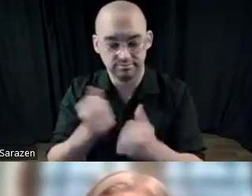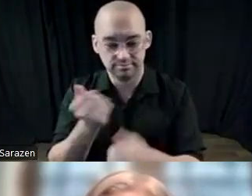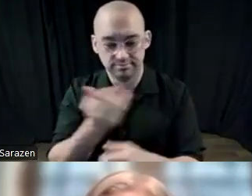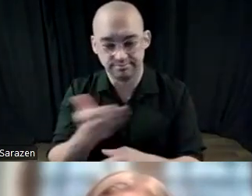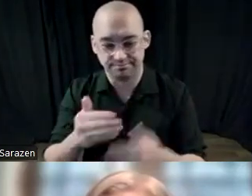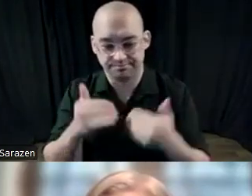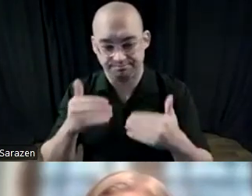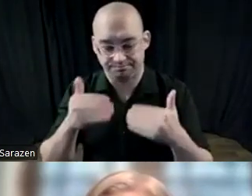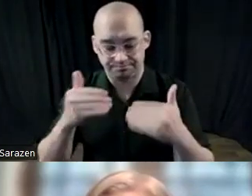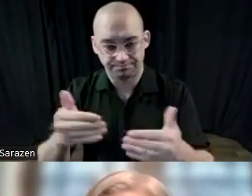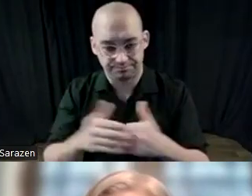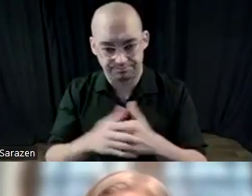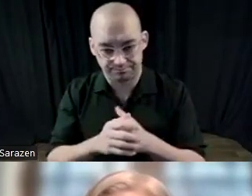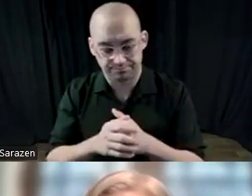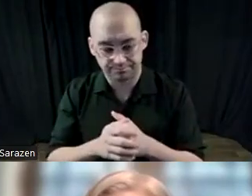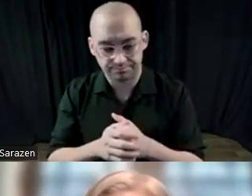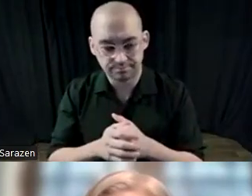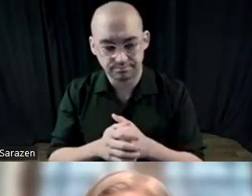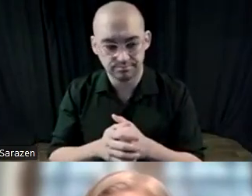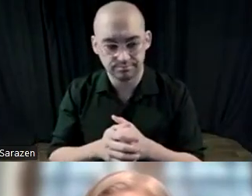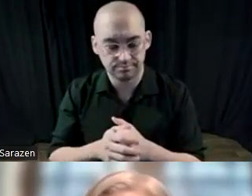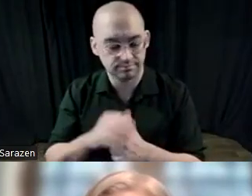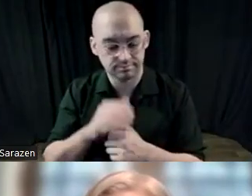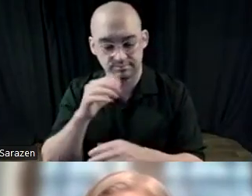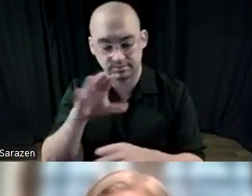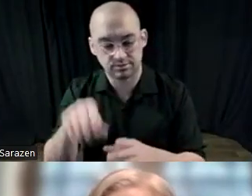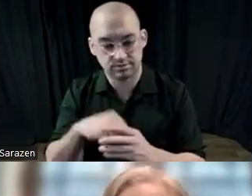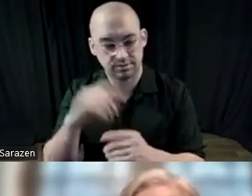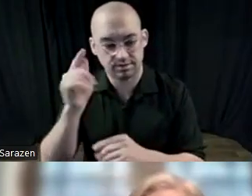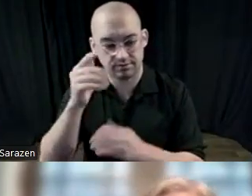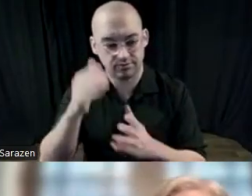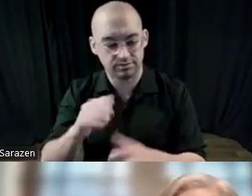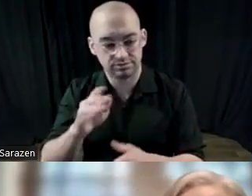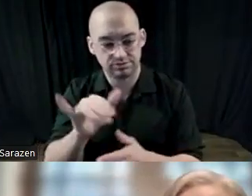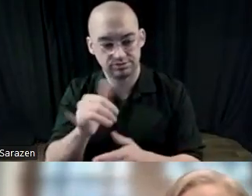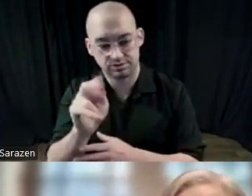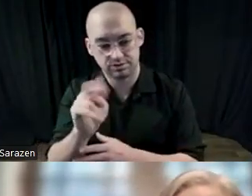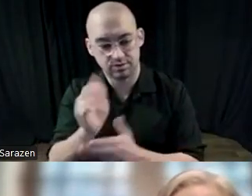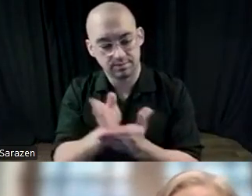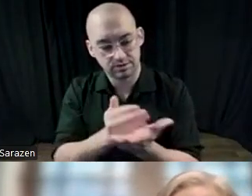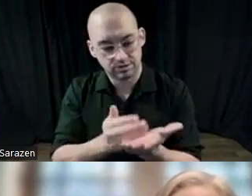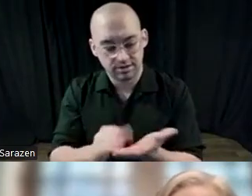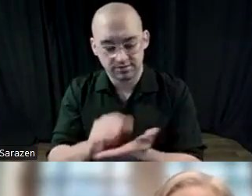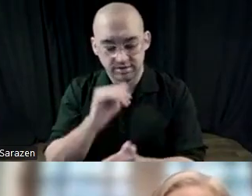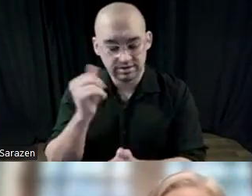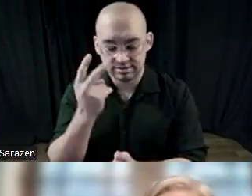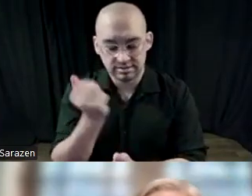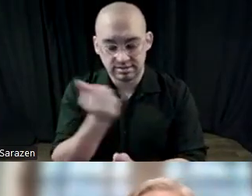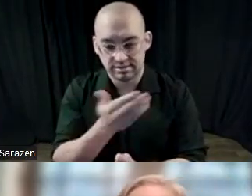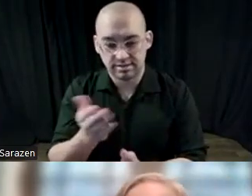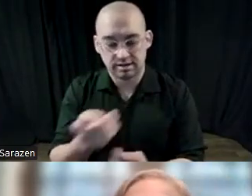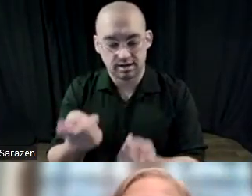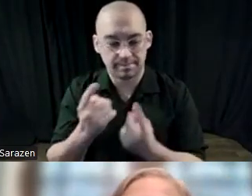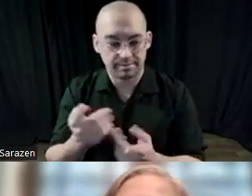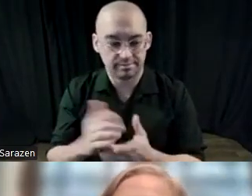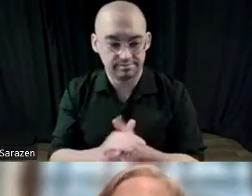that funding. It wasn't included in the governor's January budget, and I haven't seen any advocacy proposals come forward